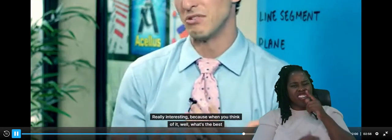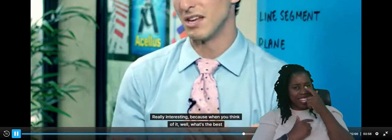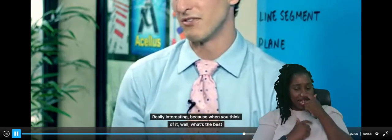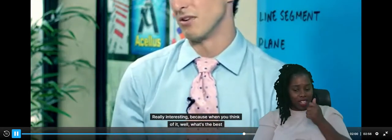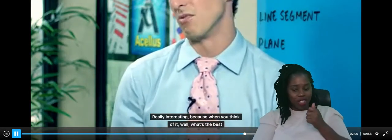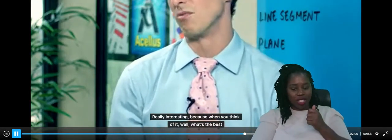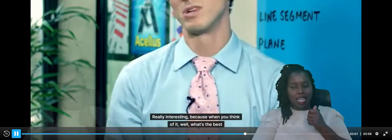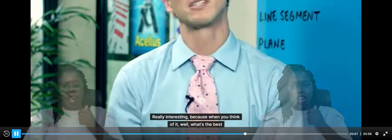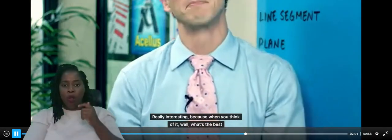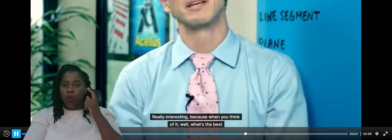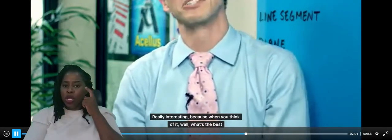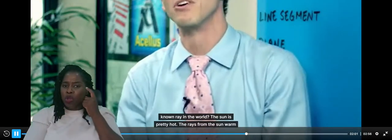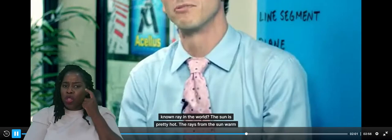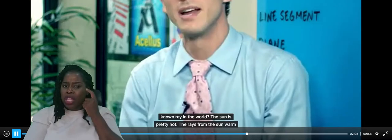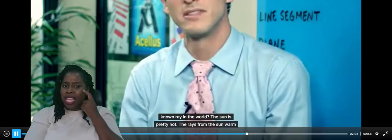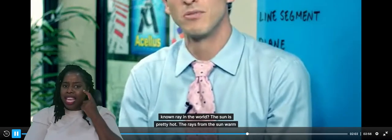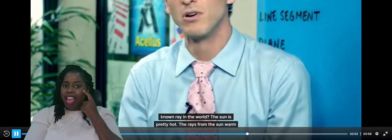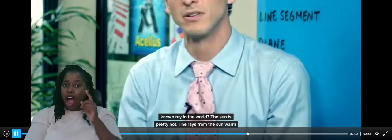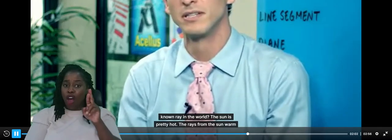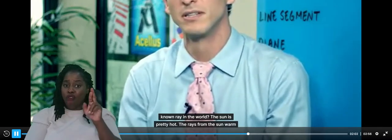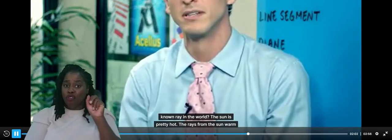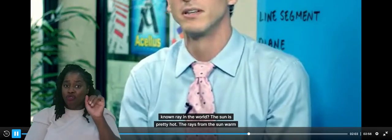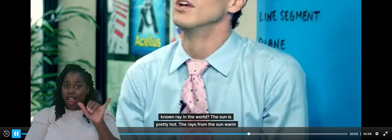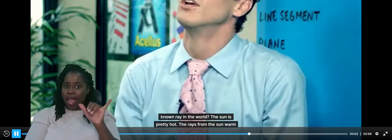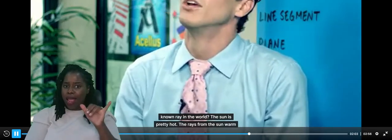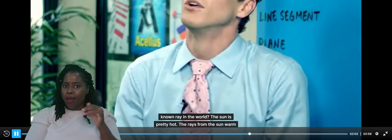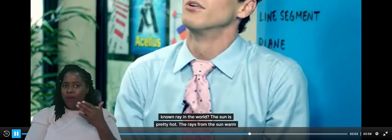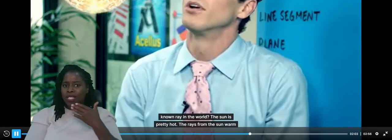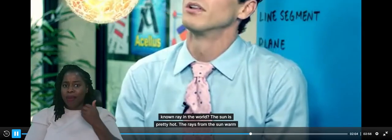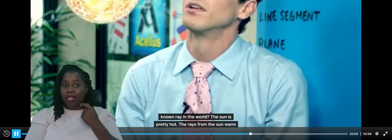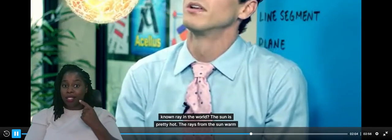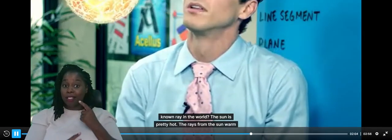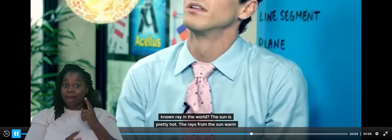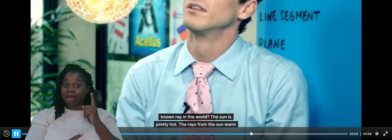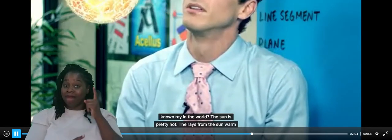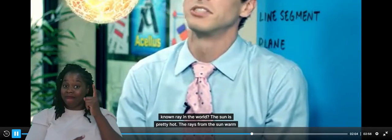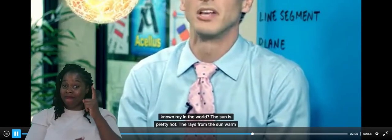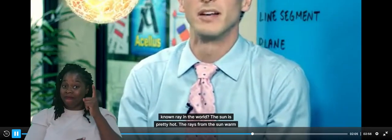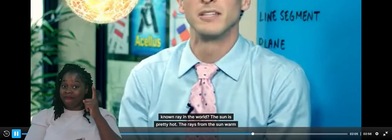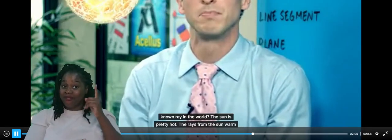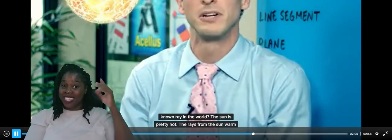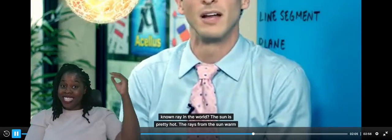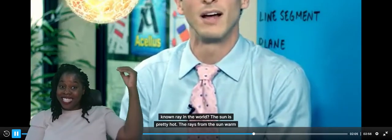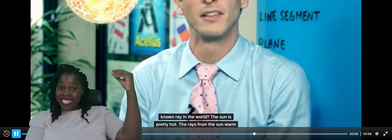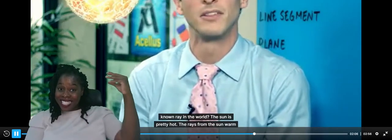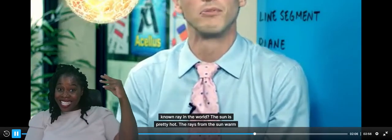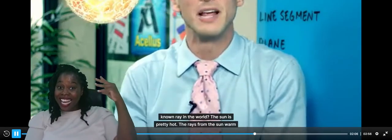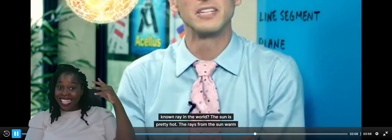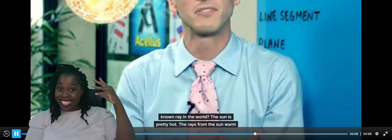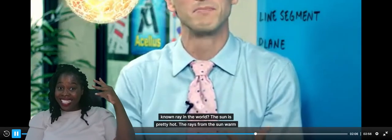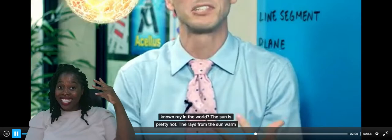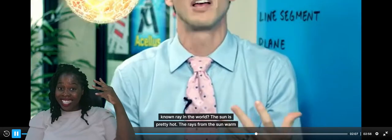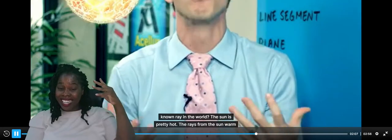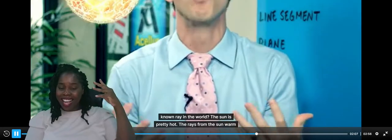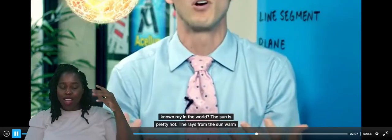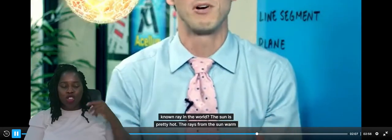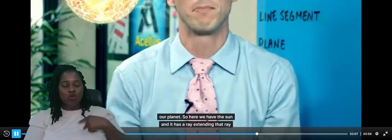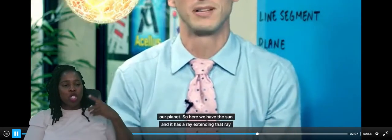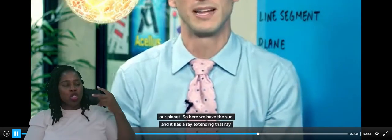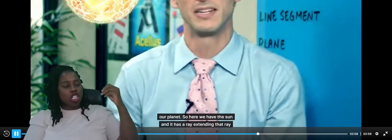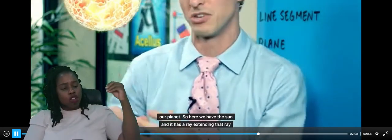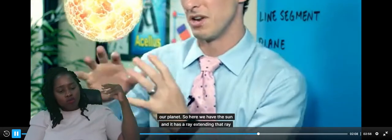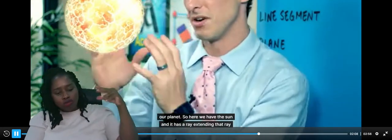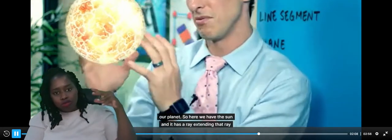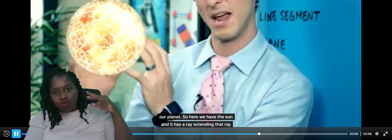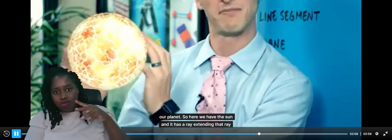because when you think of it well what's the best known ray in the world the Sun is pretty hot the rays from the Sun warm